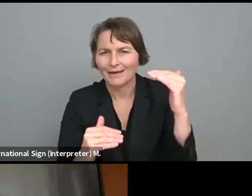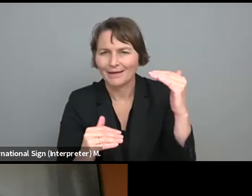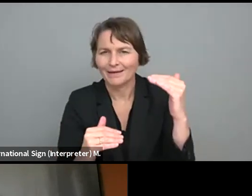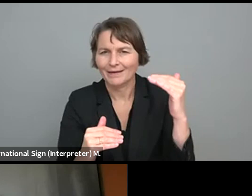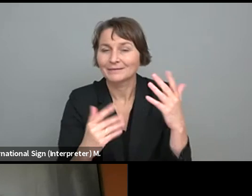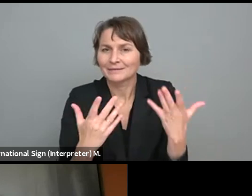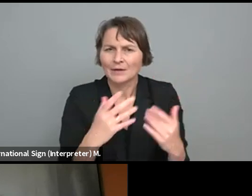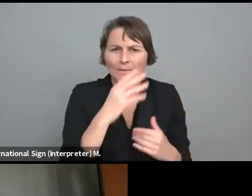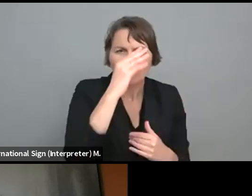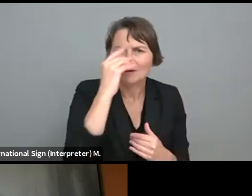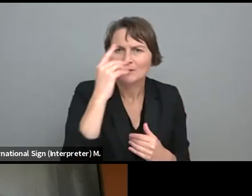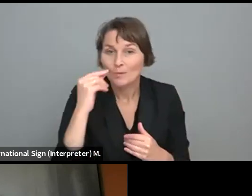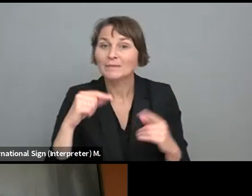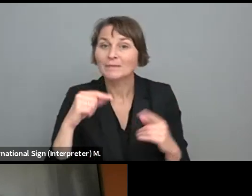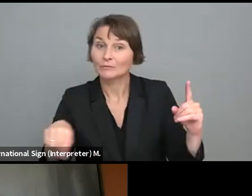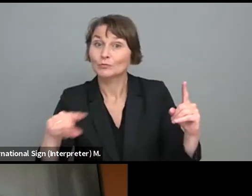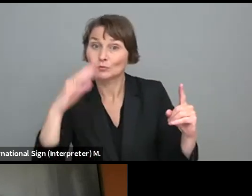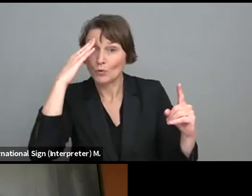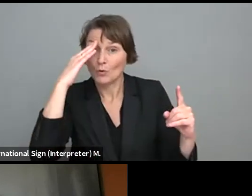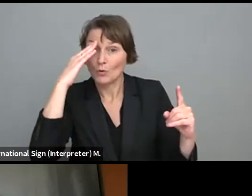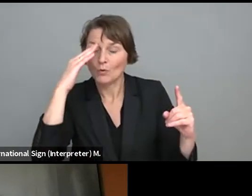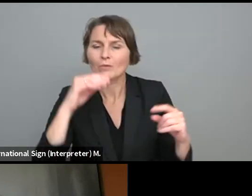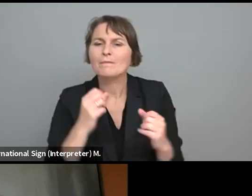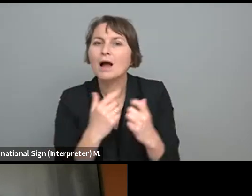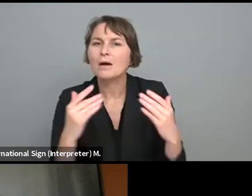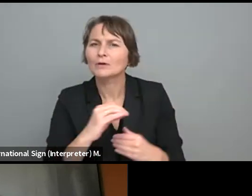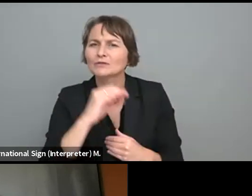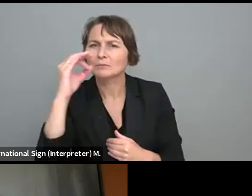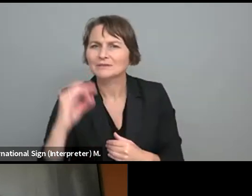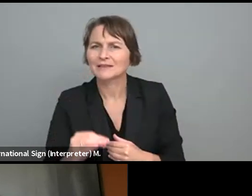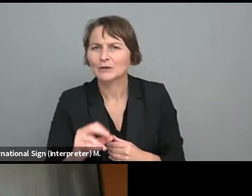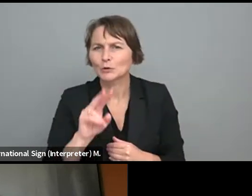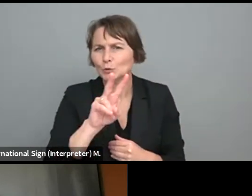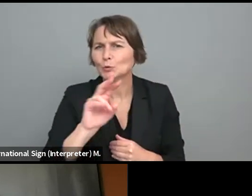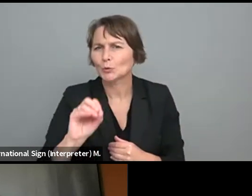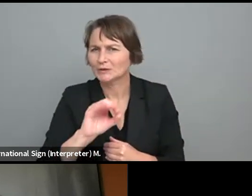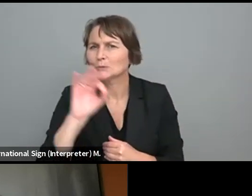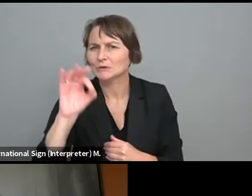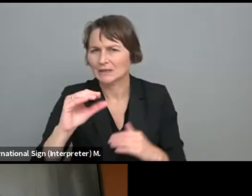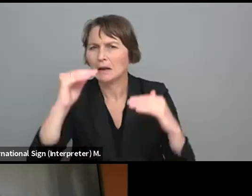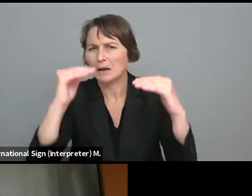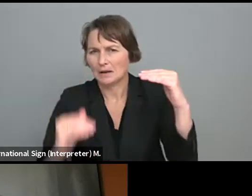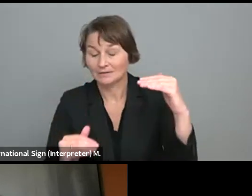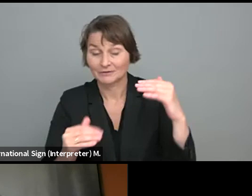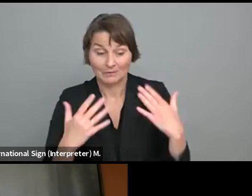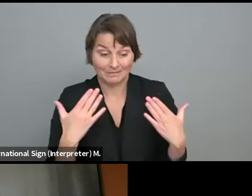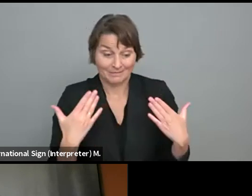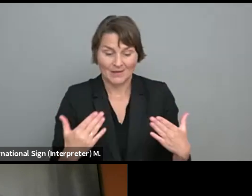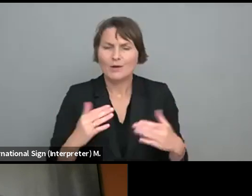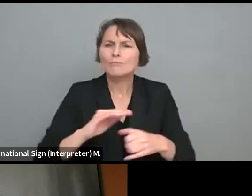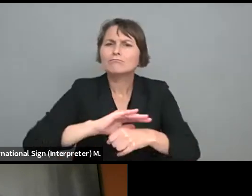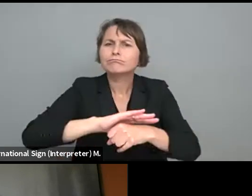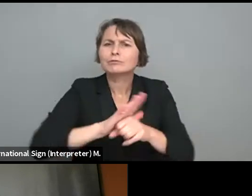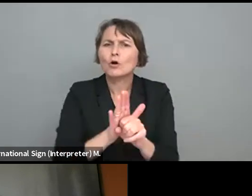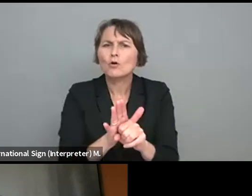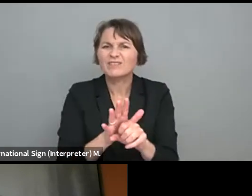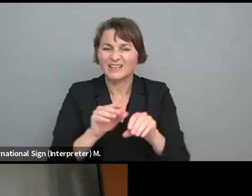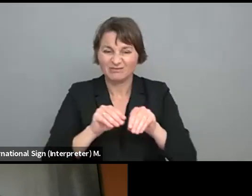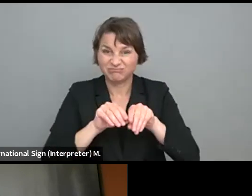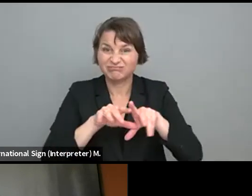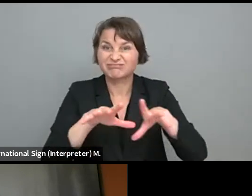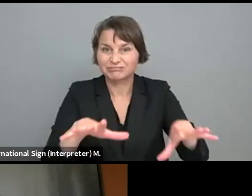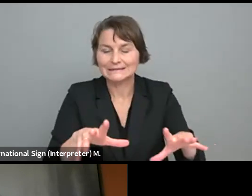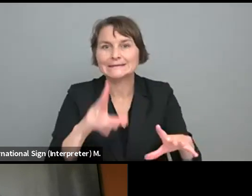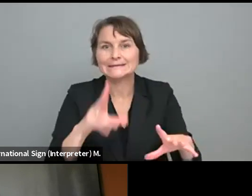And we also know that the current COVID-19 crisis is affecting women disproportionately. We heard that from Nadia in